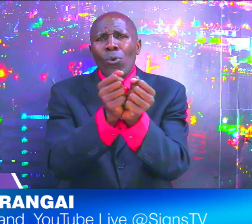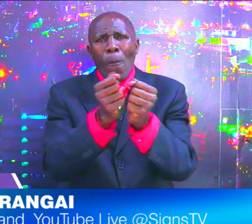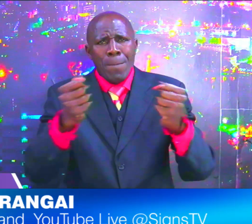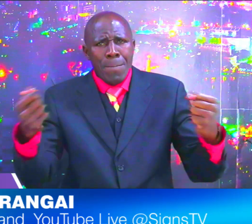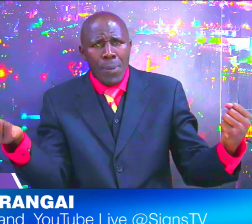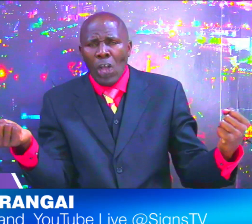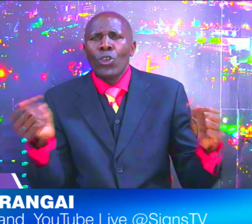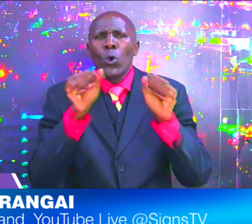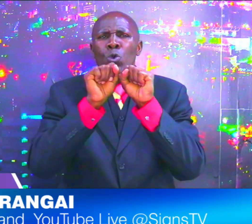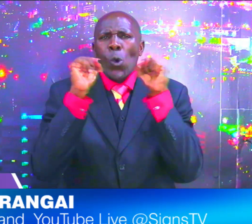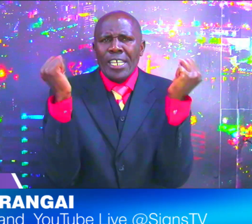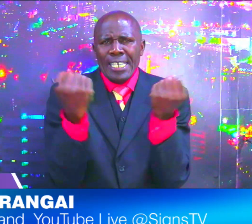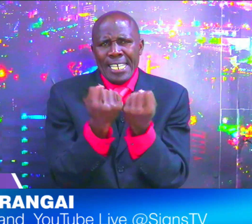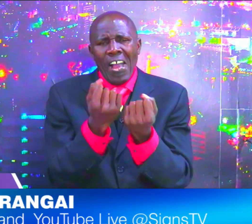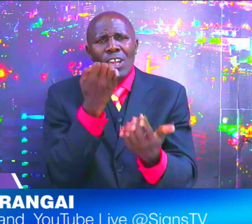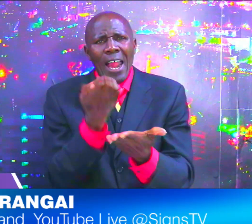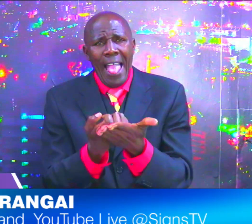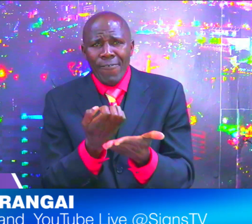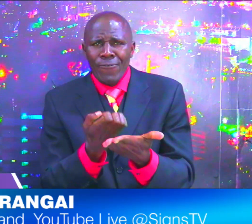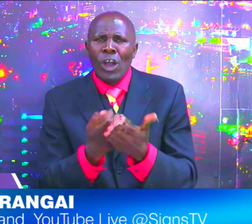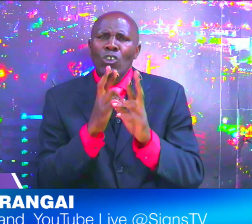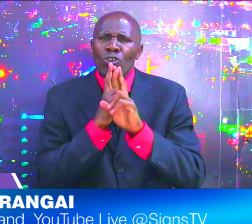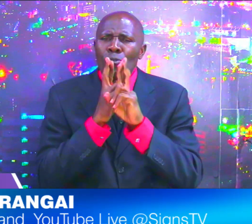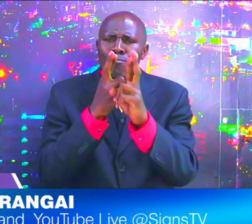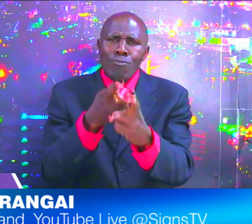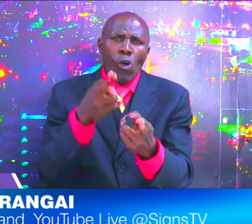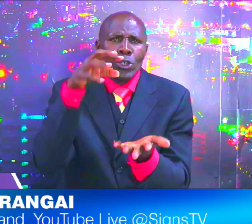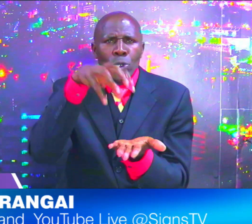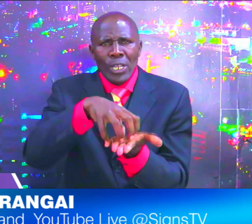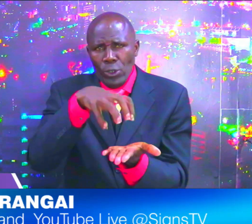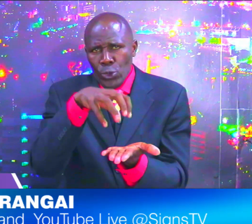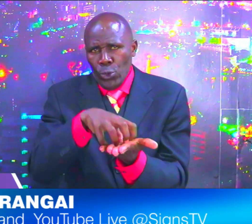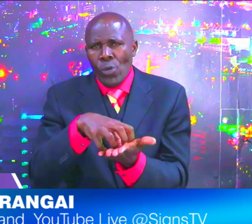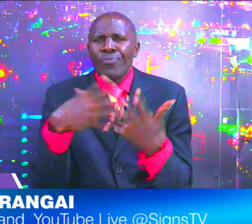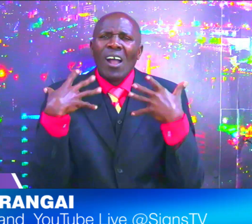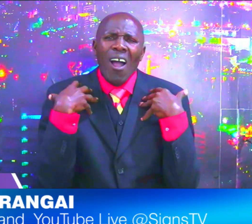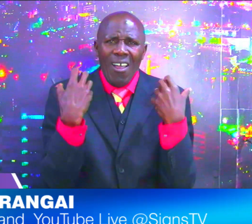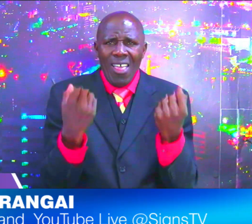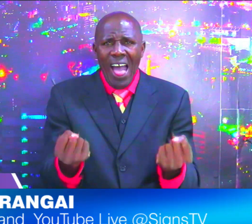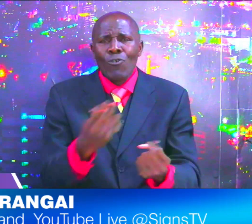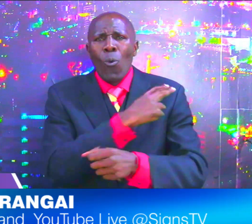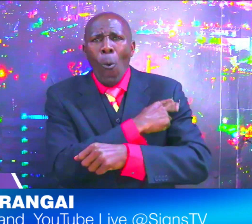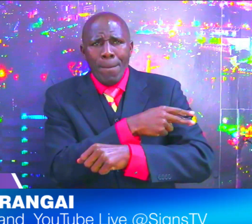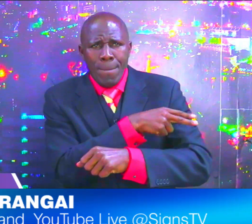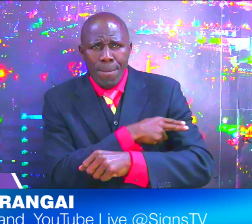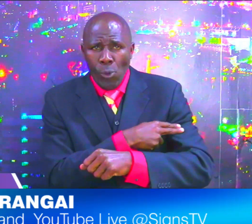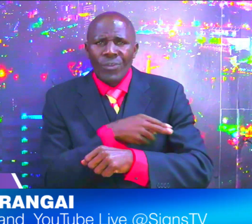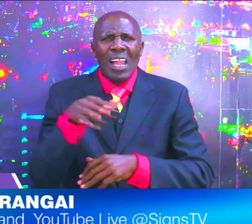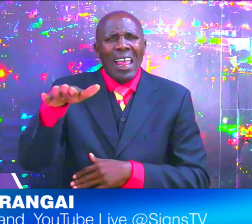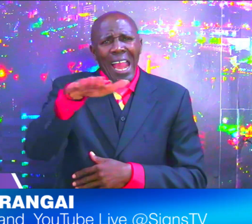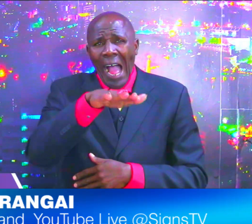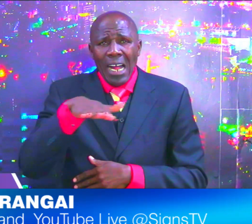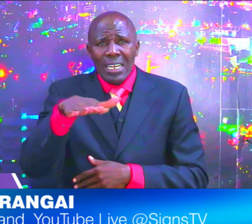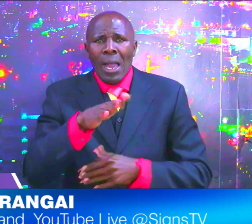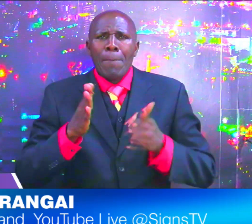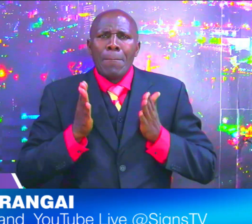Speaking during the release of the social audit report of status on health facilities in the area by